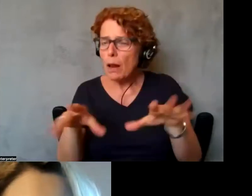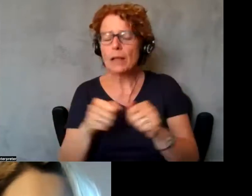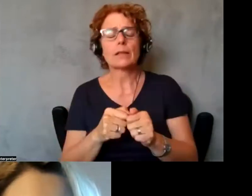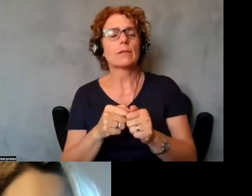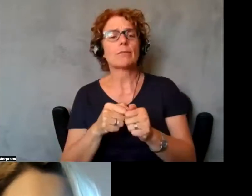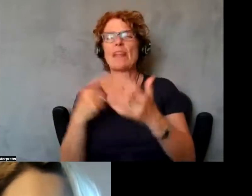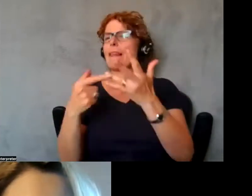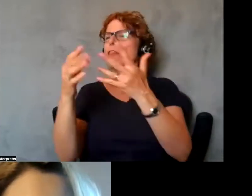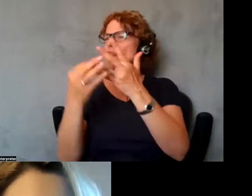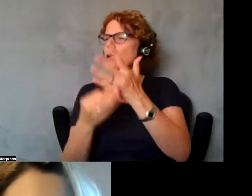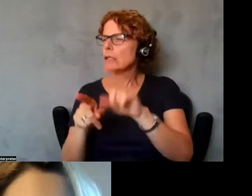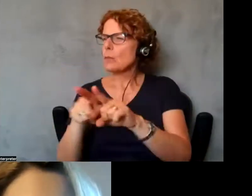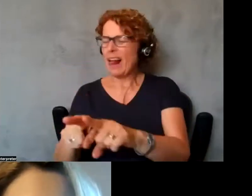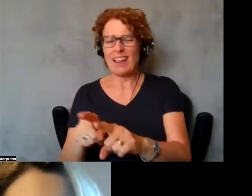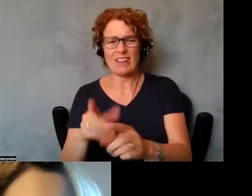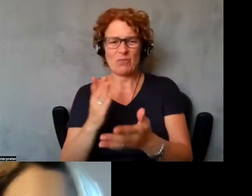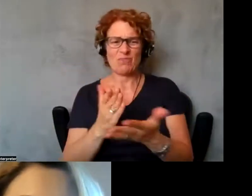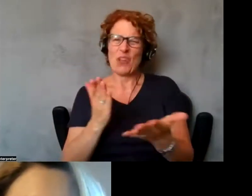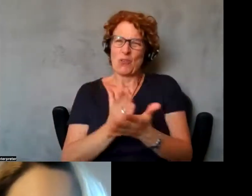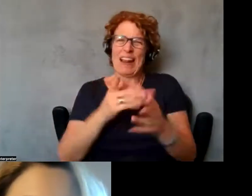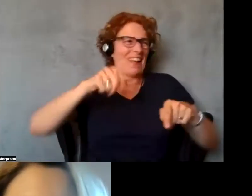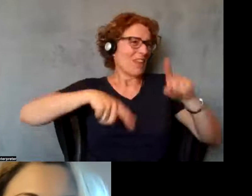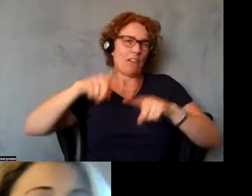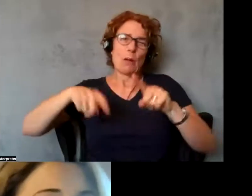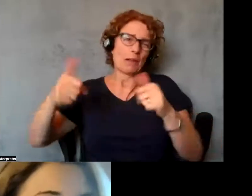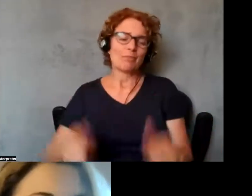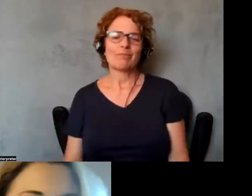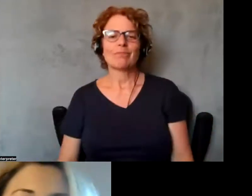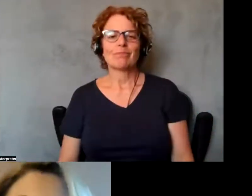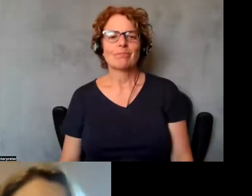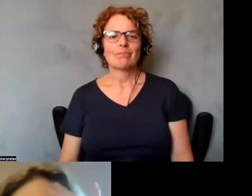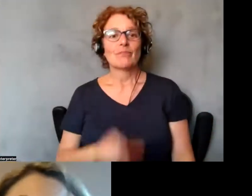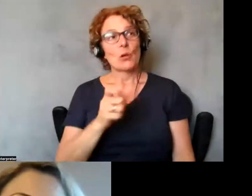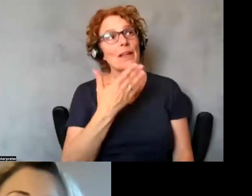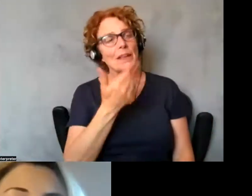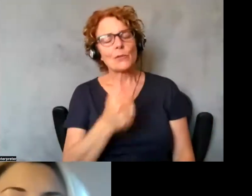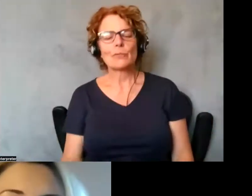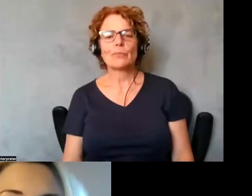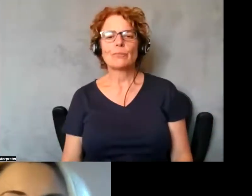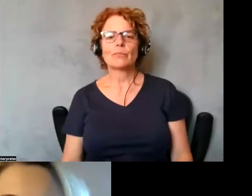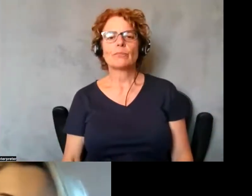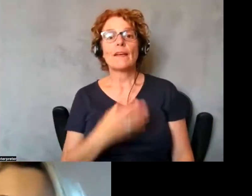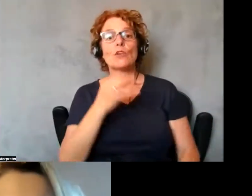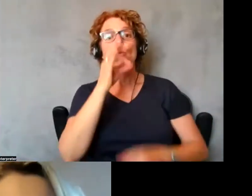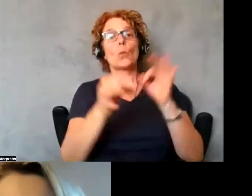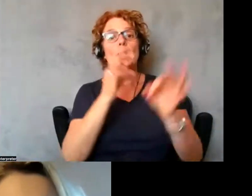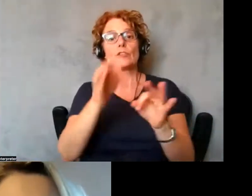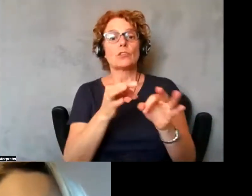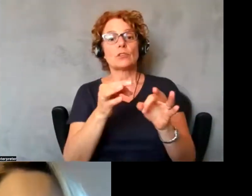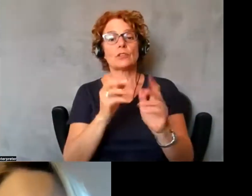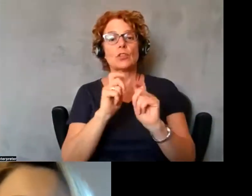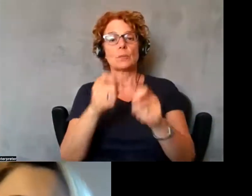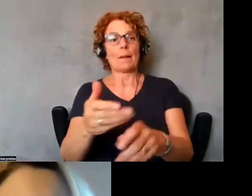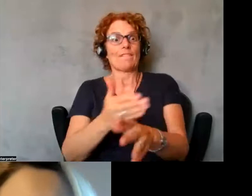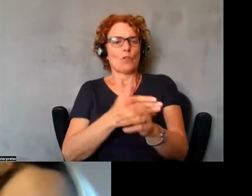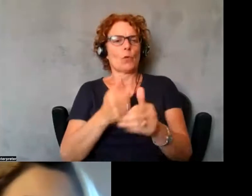So I think it's just variable. Thank you. A couple of questions that were submitted in advance. One is